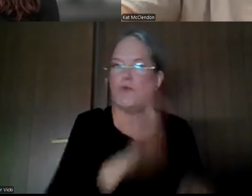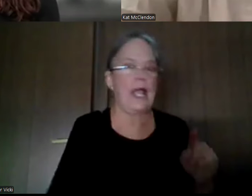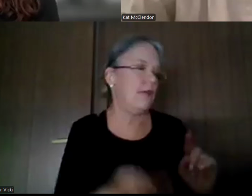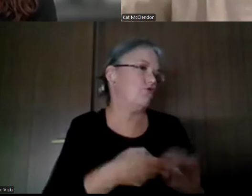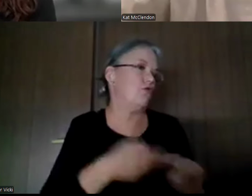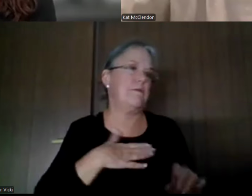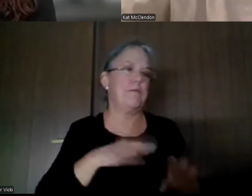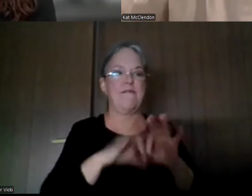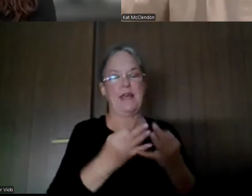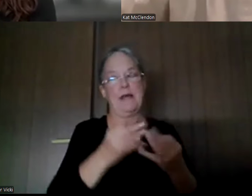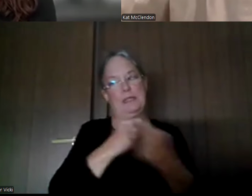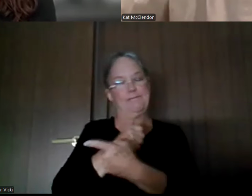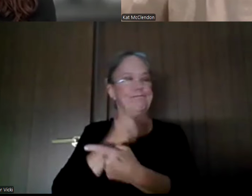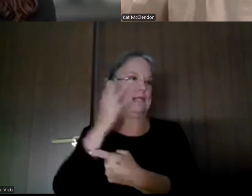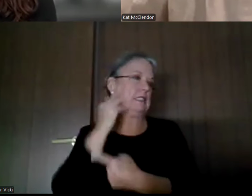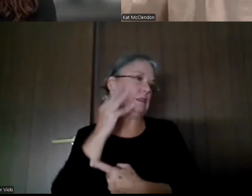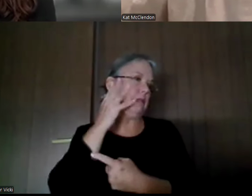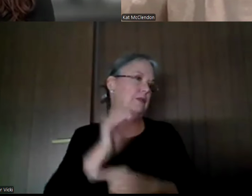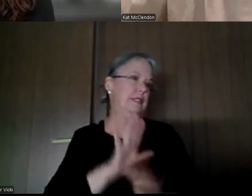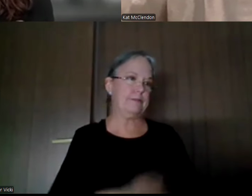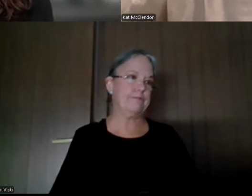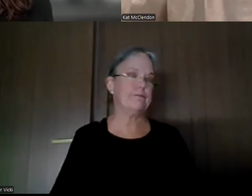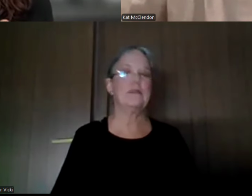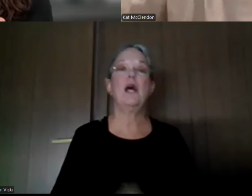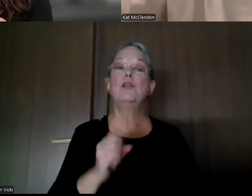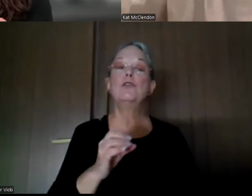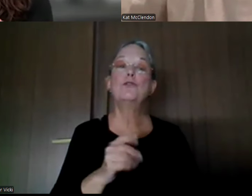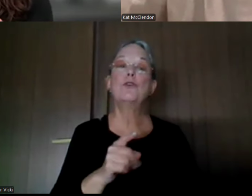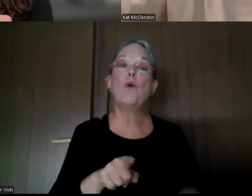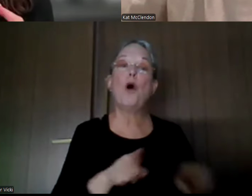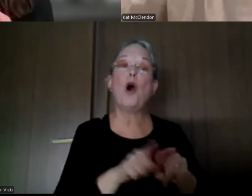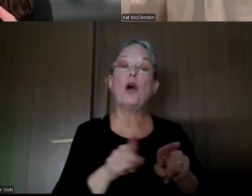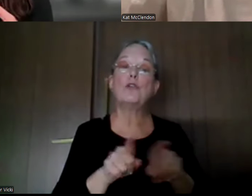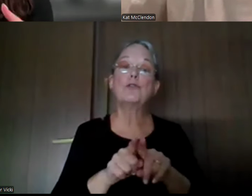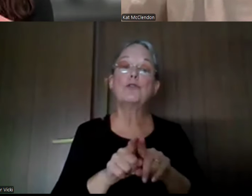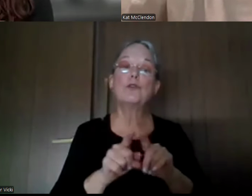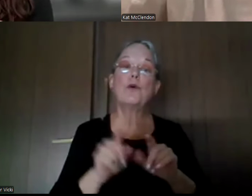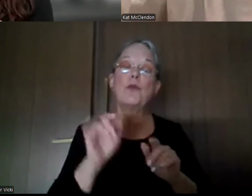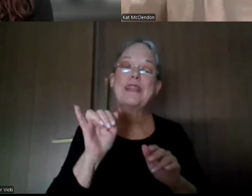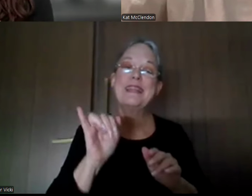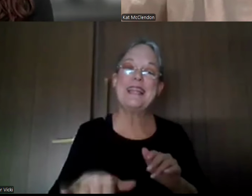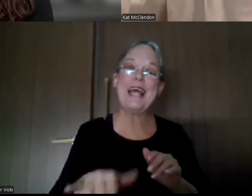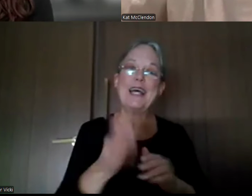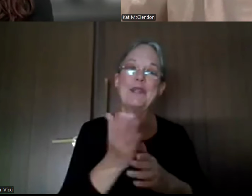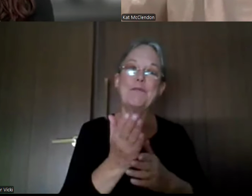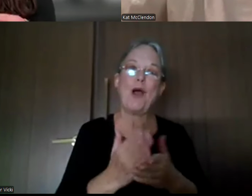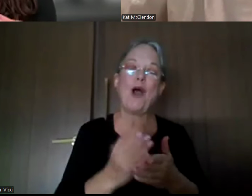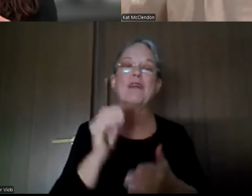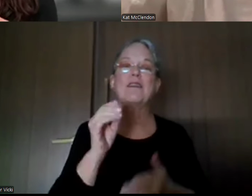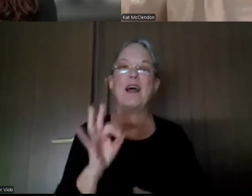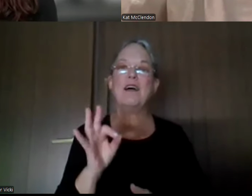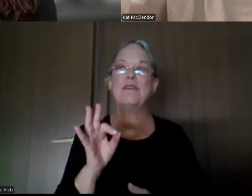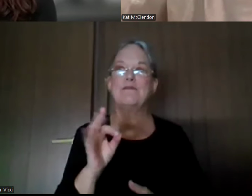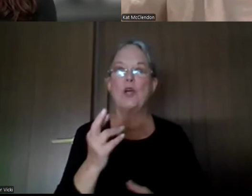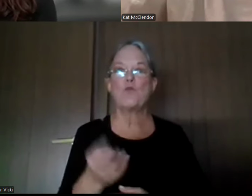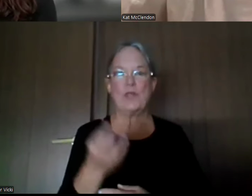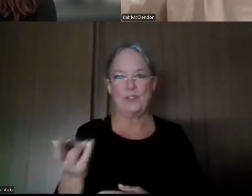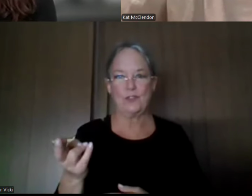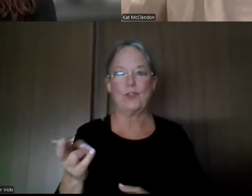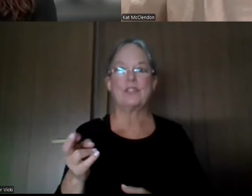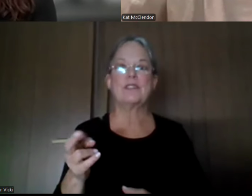this experience. Yeah. And so I think there can also be that element of, resources as